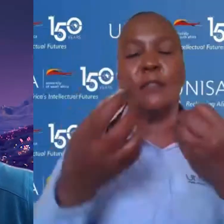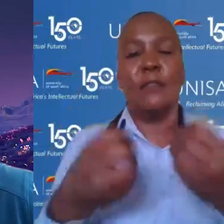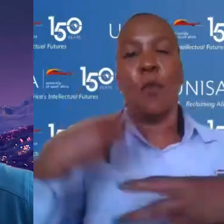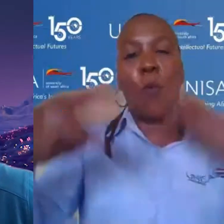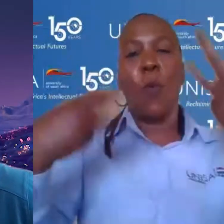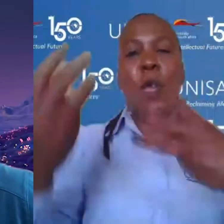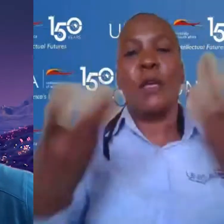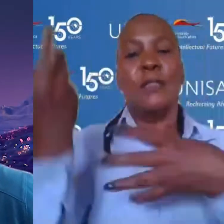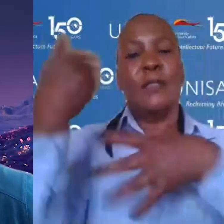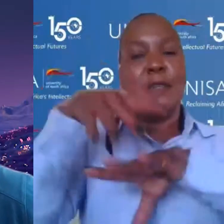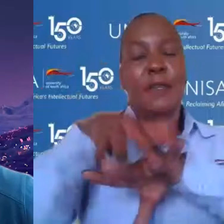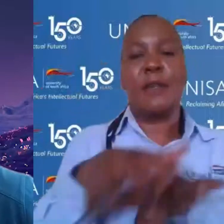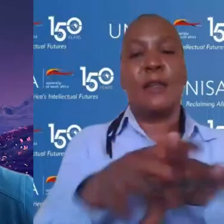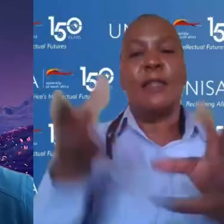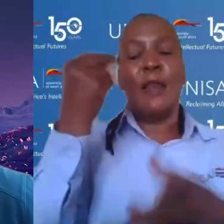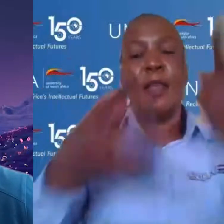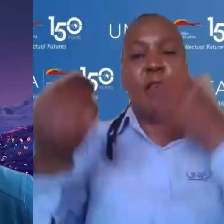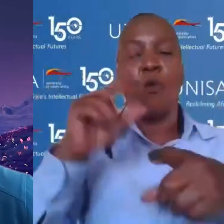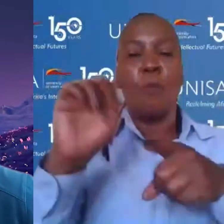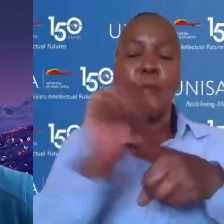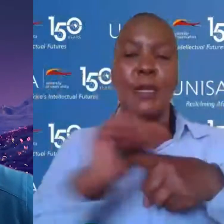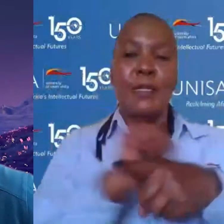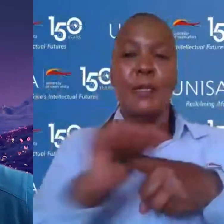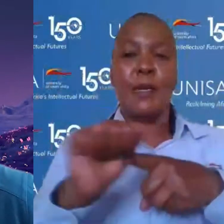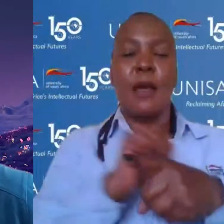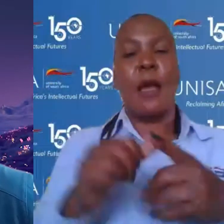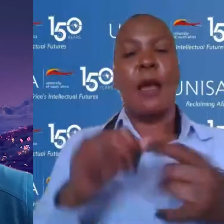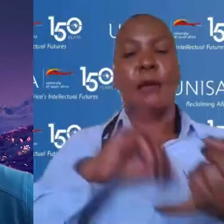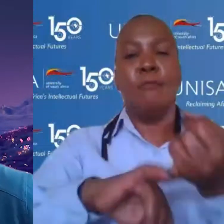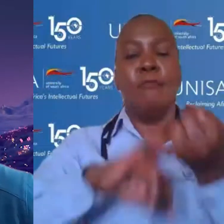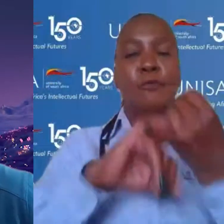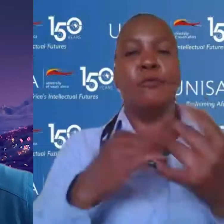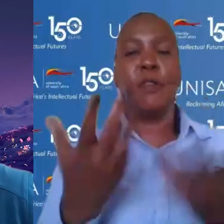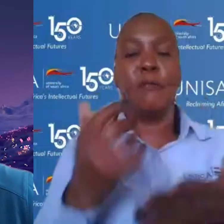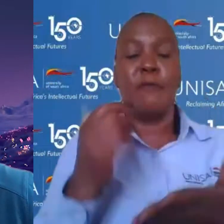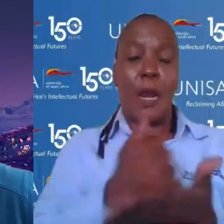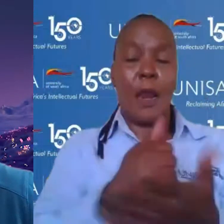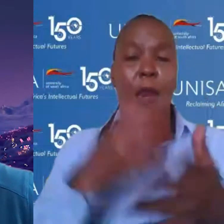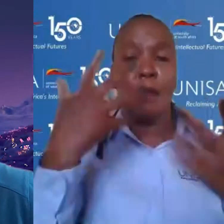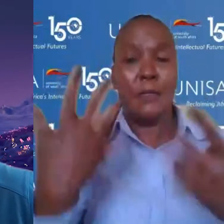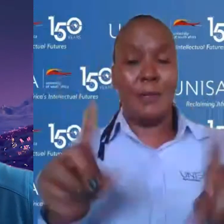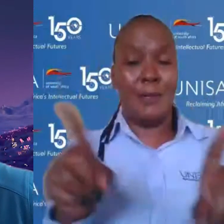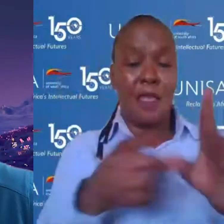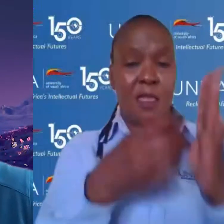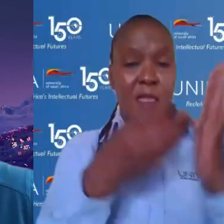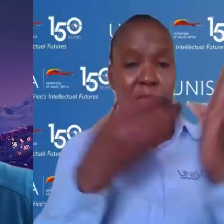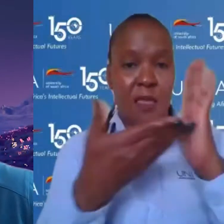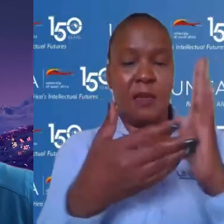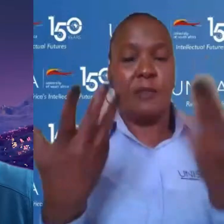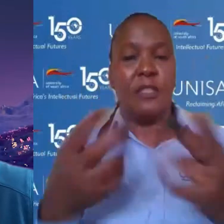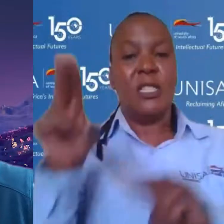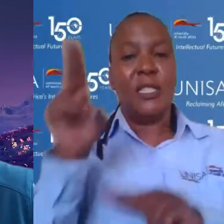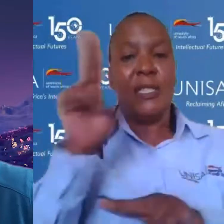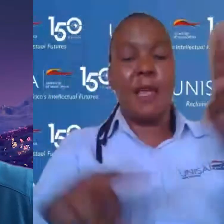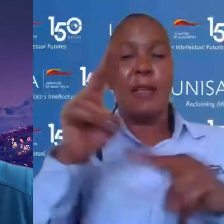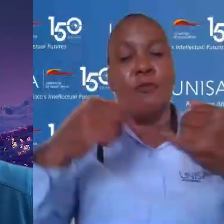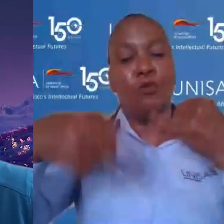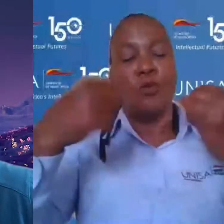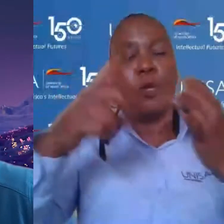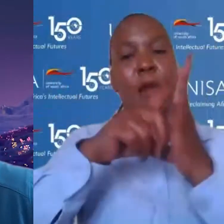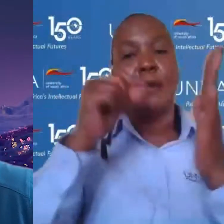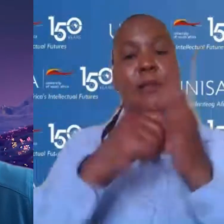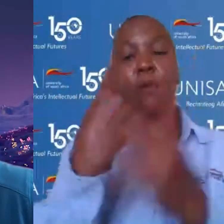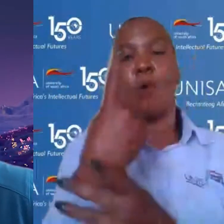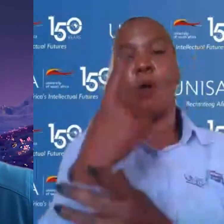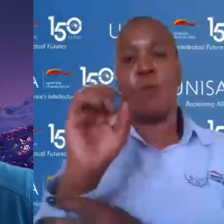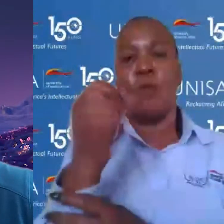a practical module. So if you have registered for such a module, just check in the tutorial letter 101 for